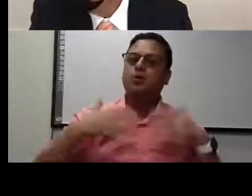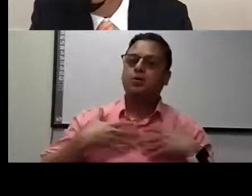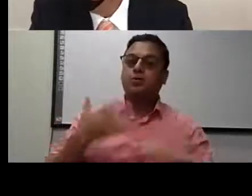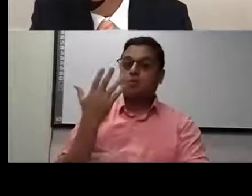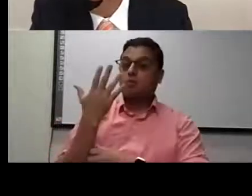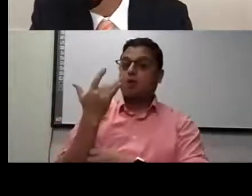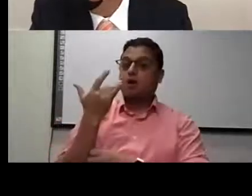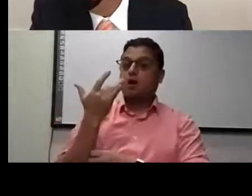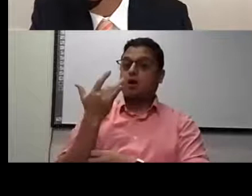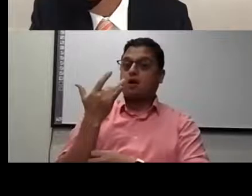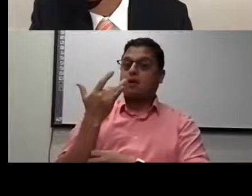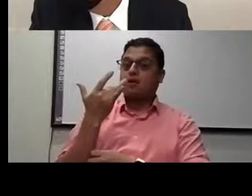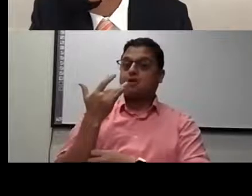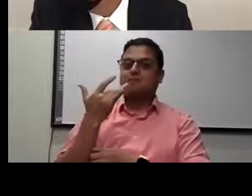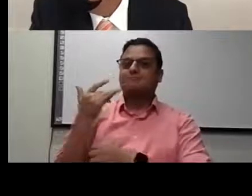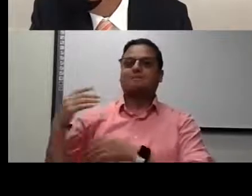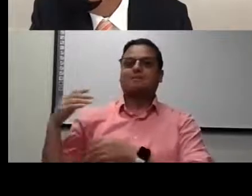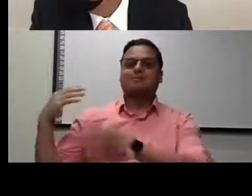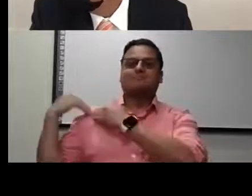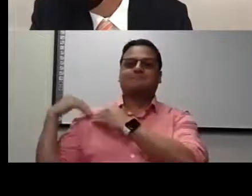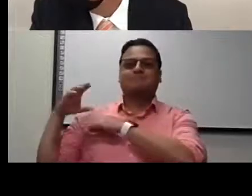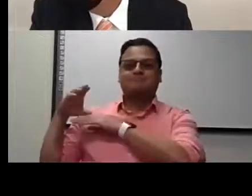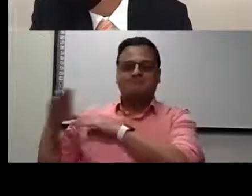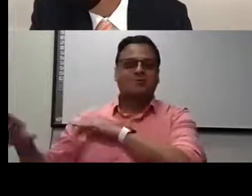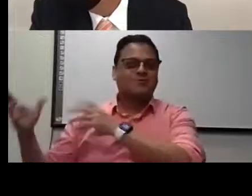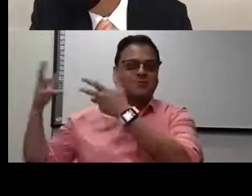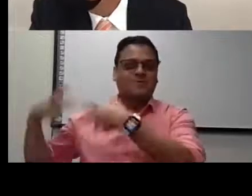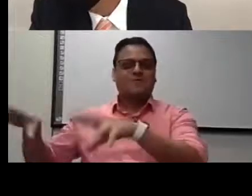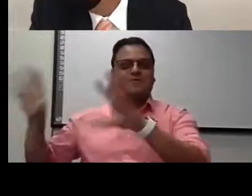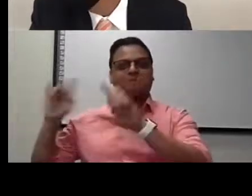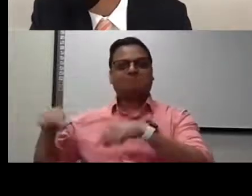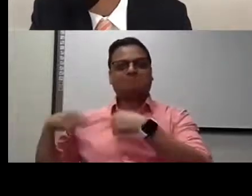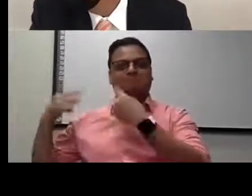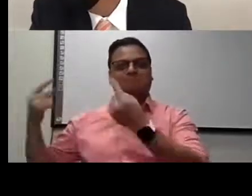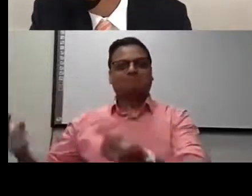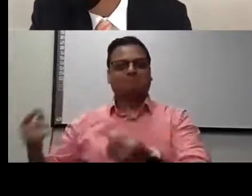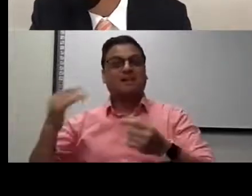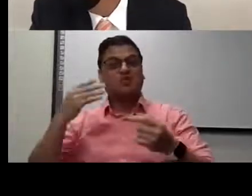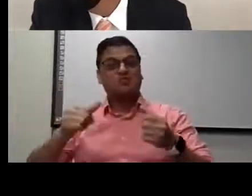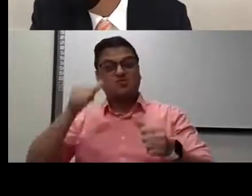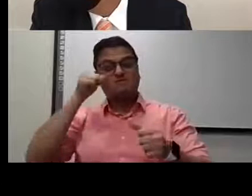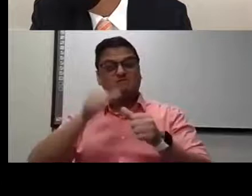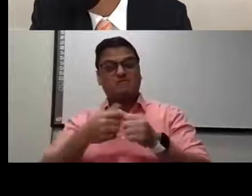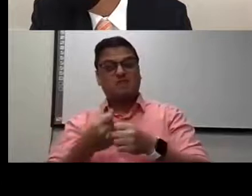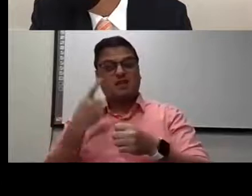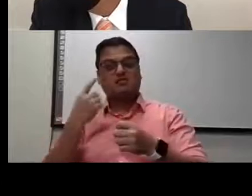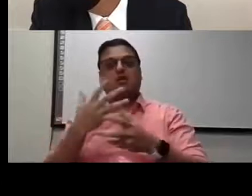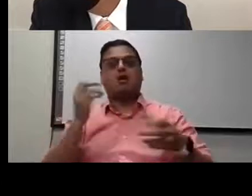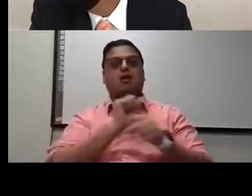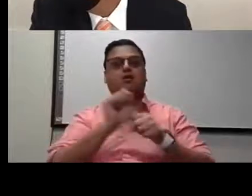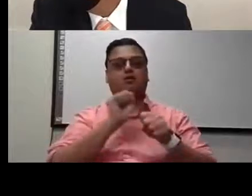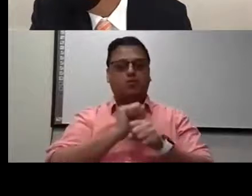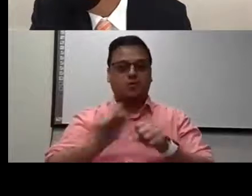was a big lift this past year, and it's been definitely a memorable one with a lot of work from